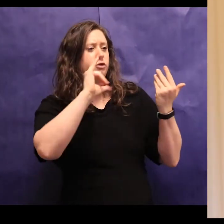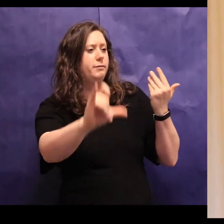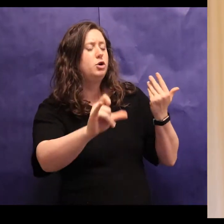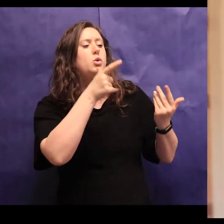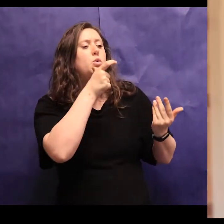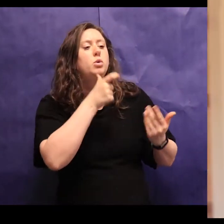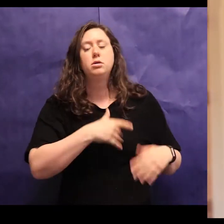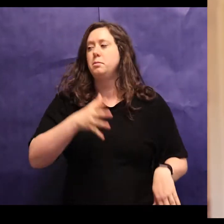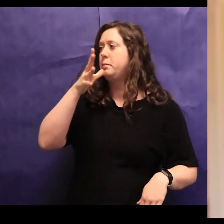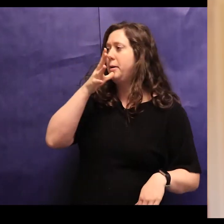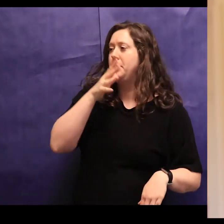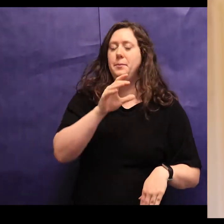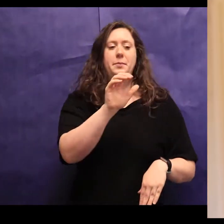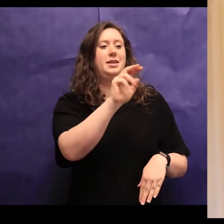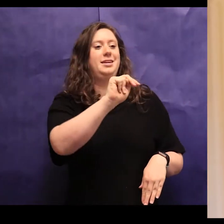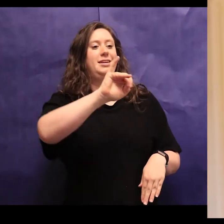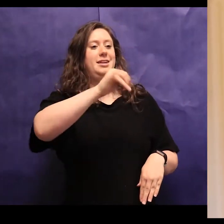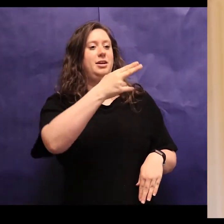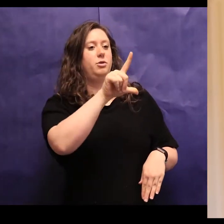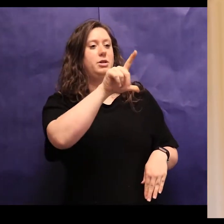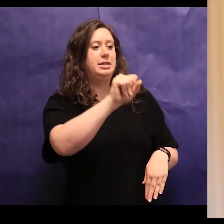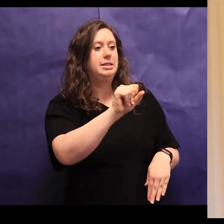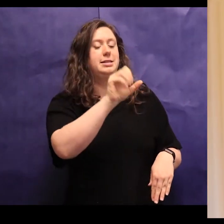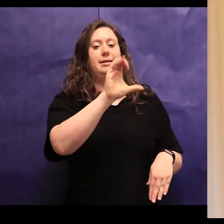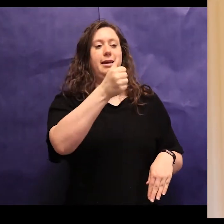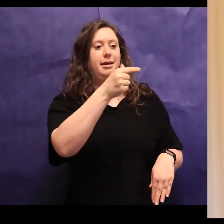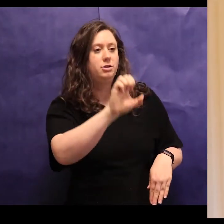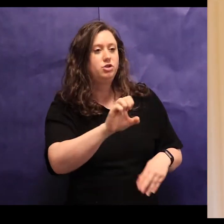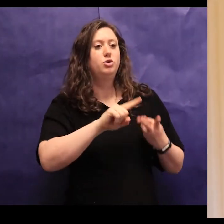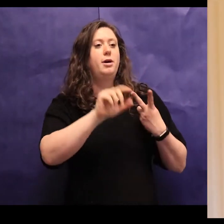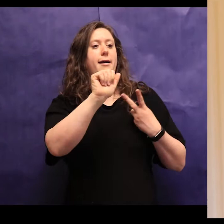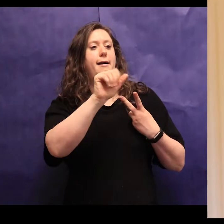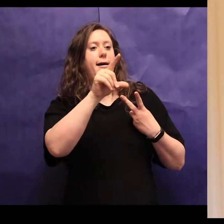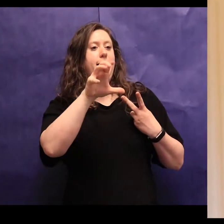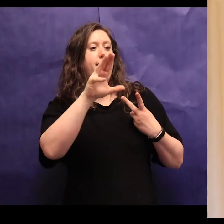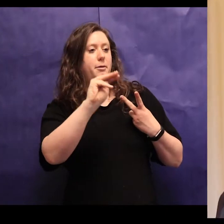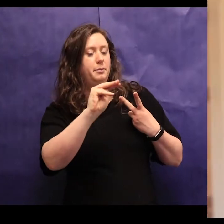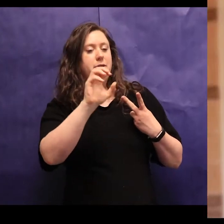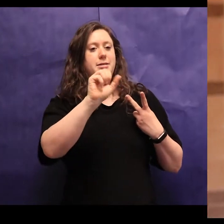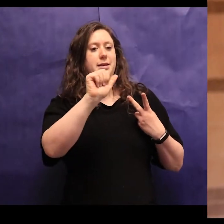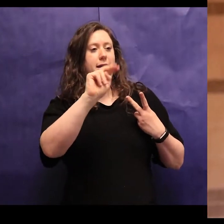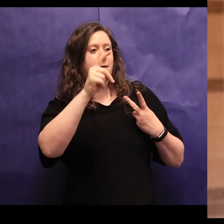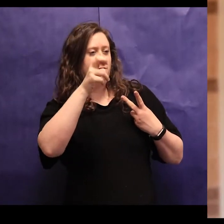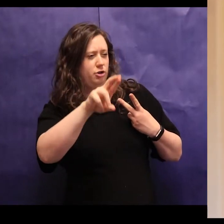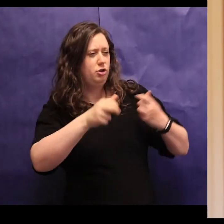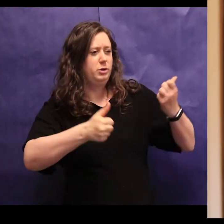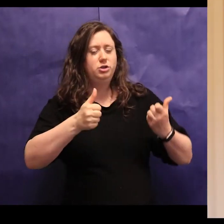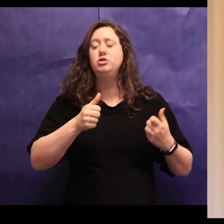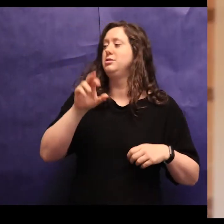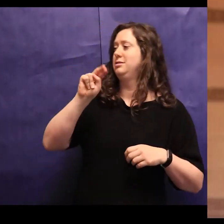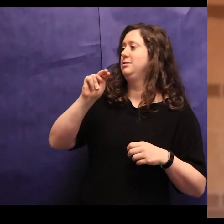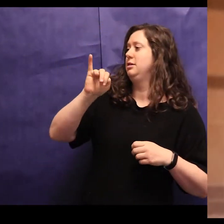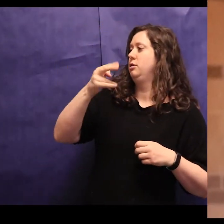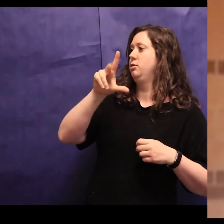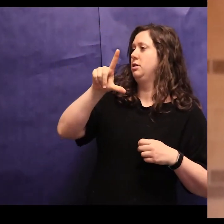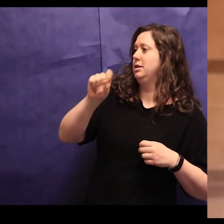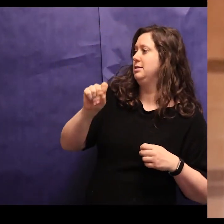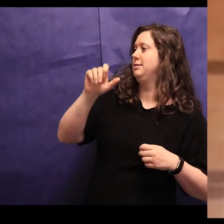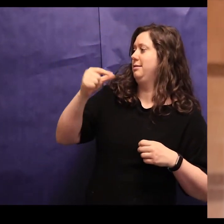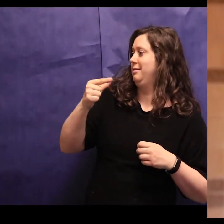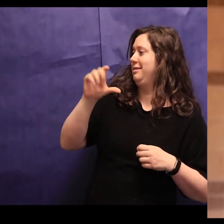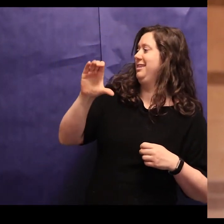mom. Nicolas Cage or Adam Sandler? Nicolas Cage. What's the best way to start the day?